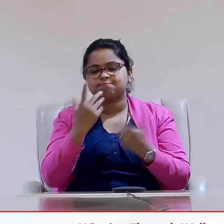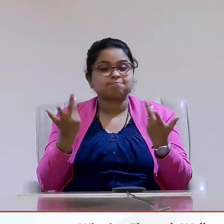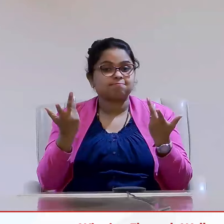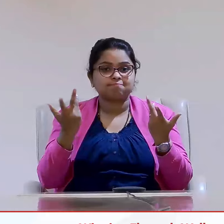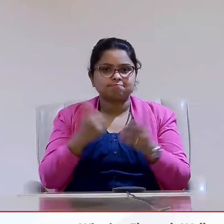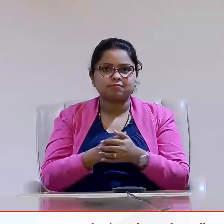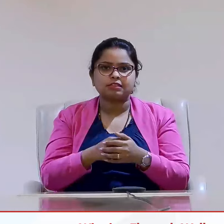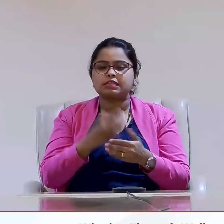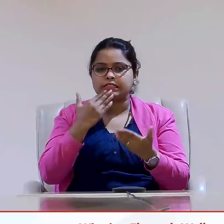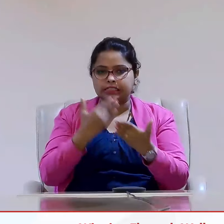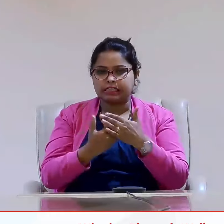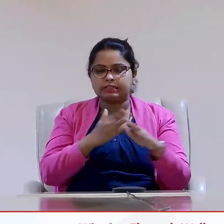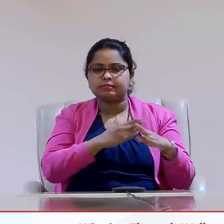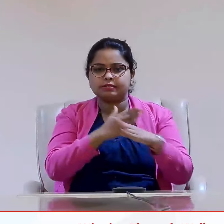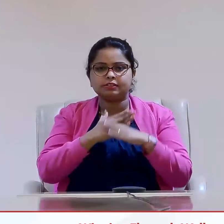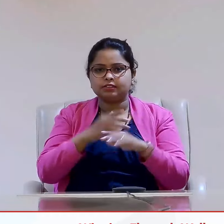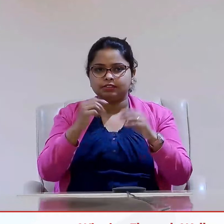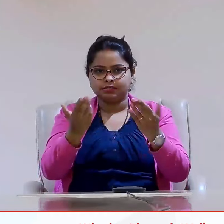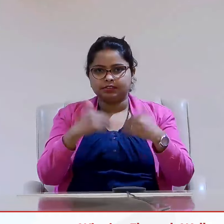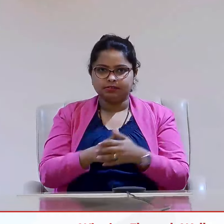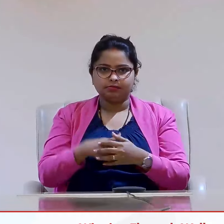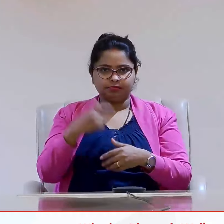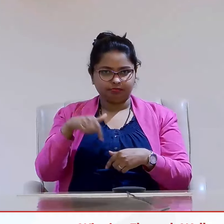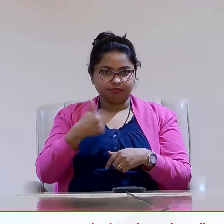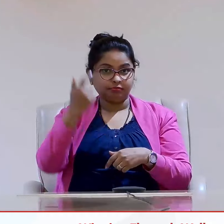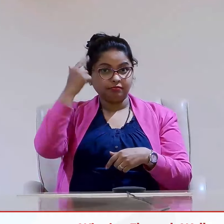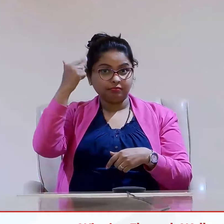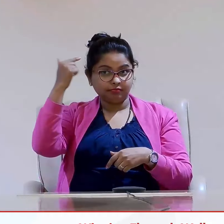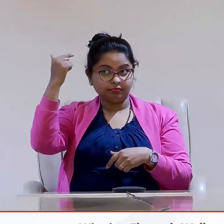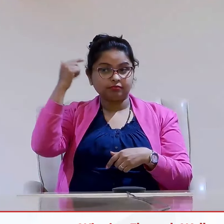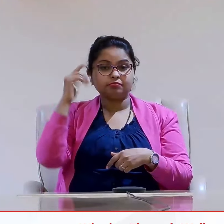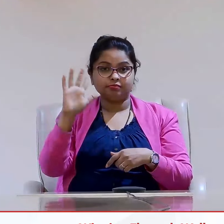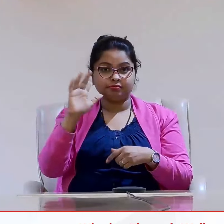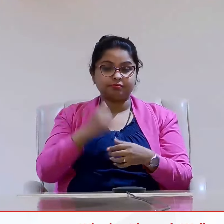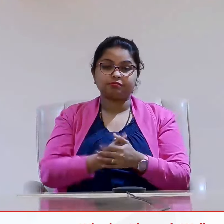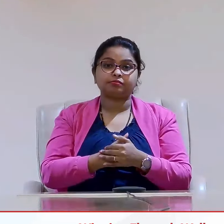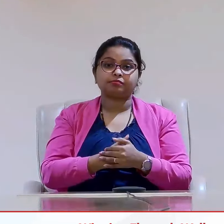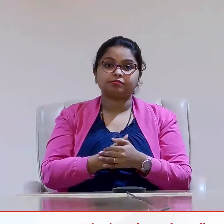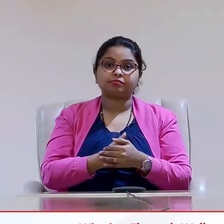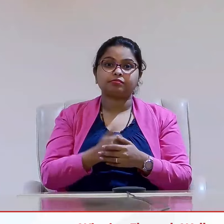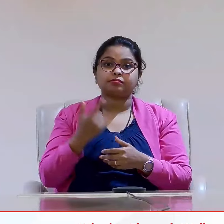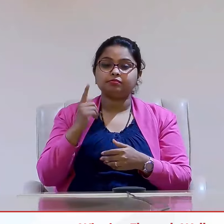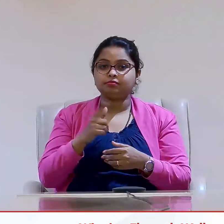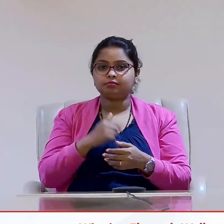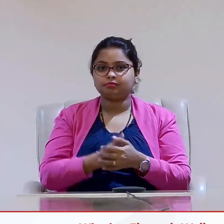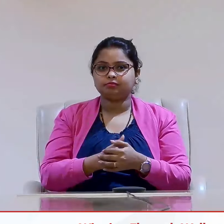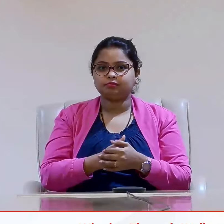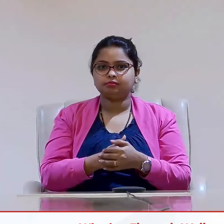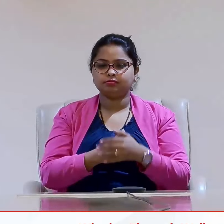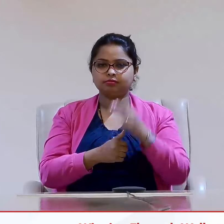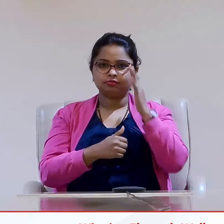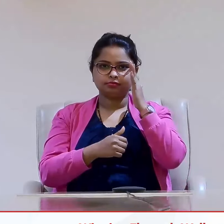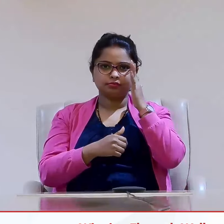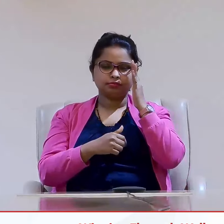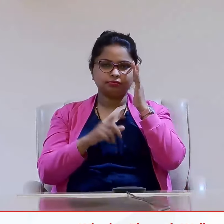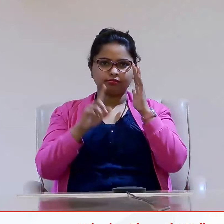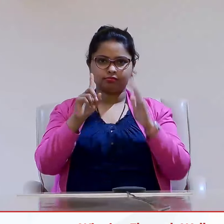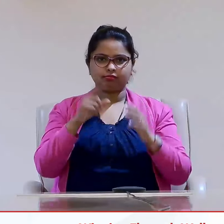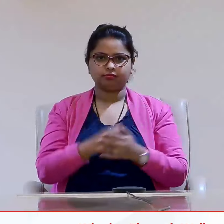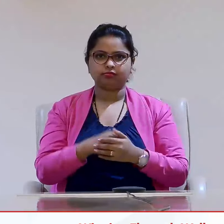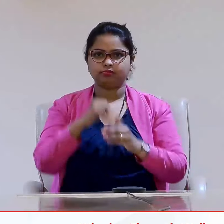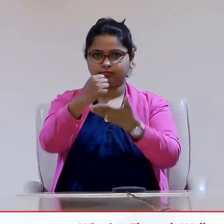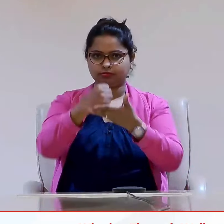Thank you for sharing, and I can imagine ki how difficult it can be if you feel that. I think one thing that has